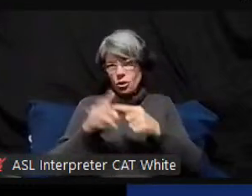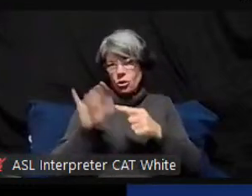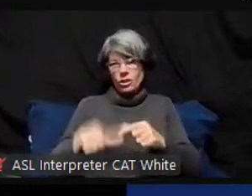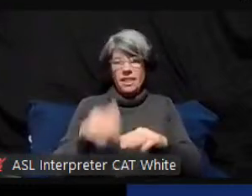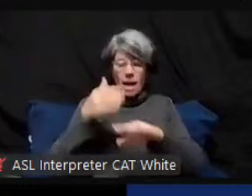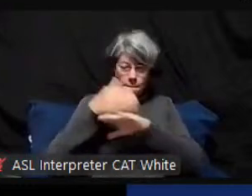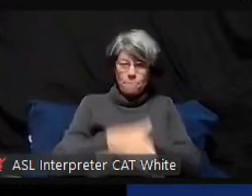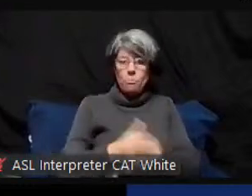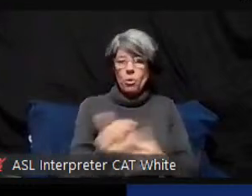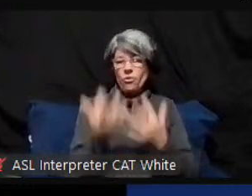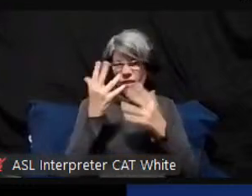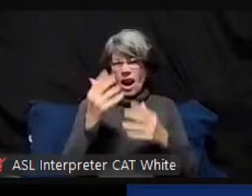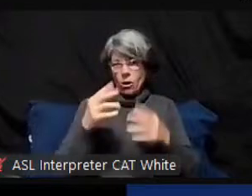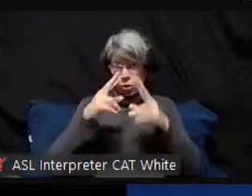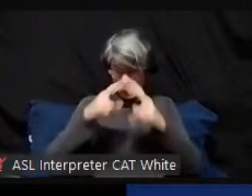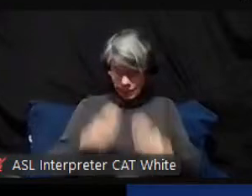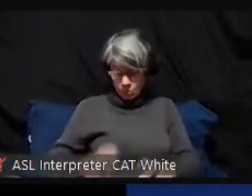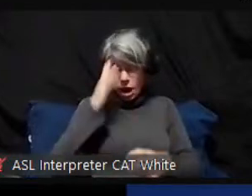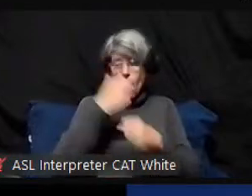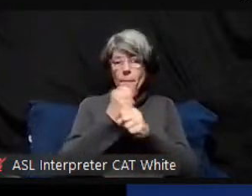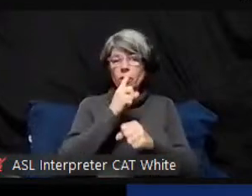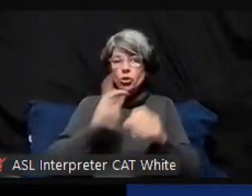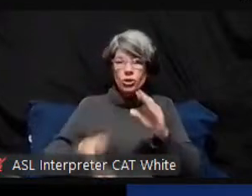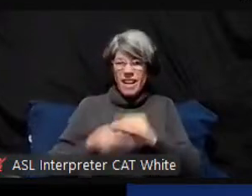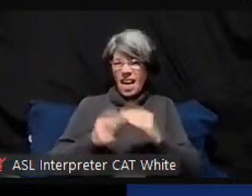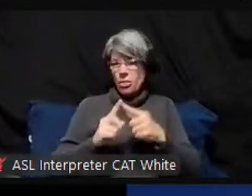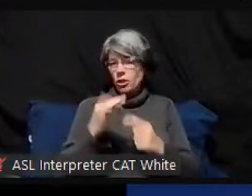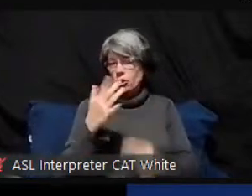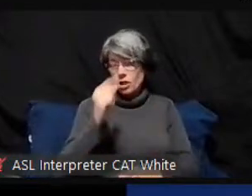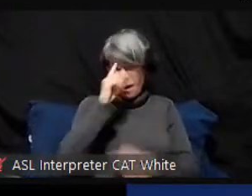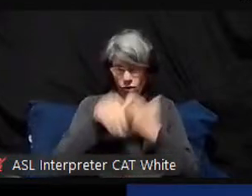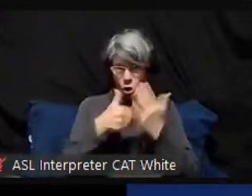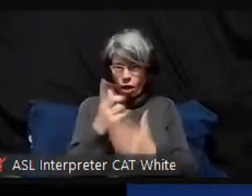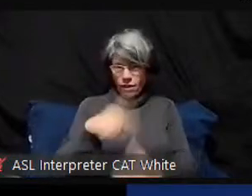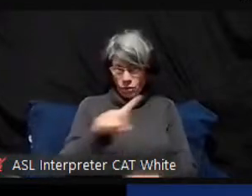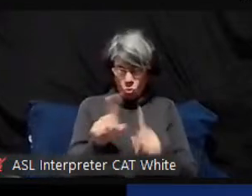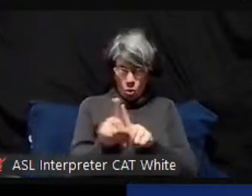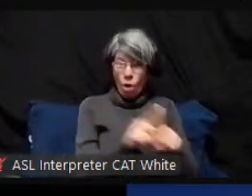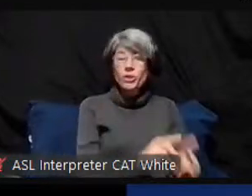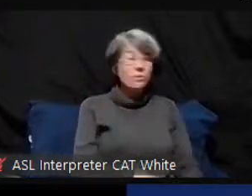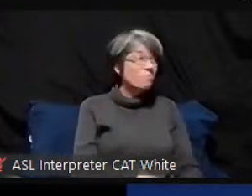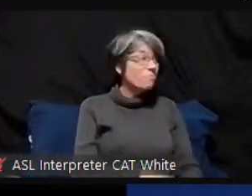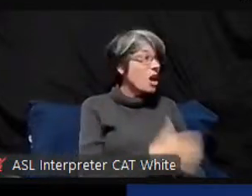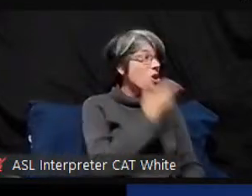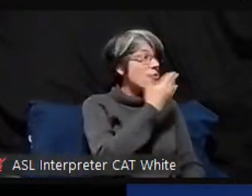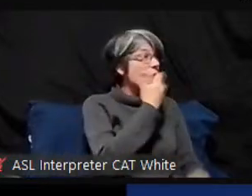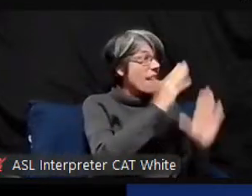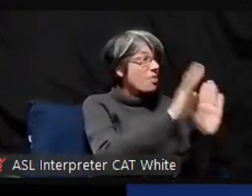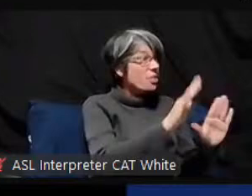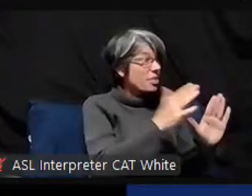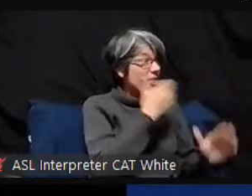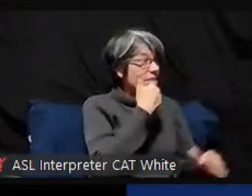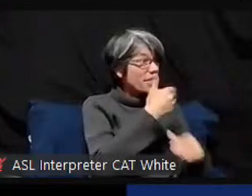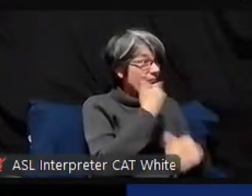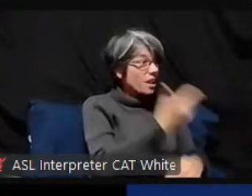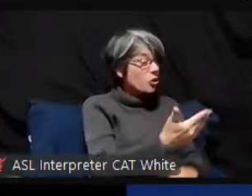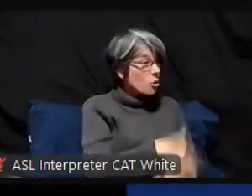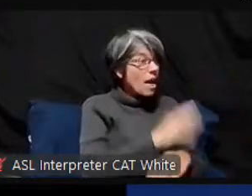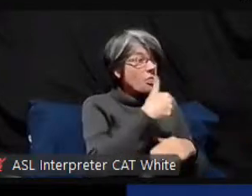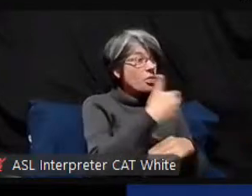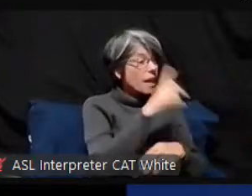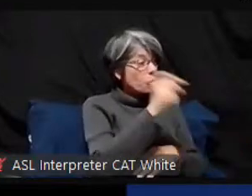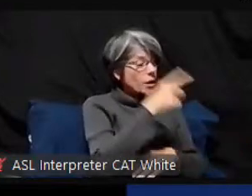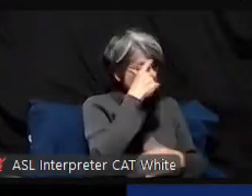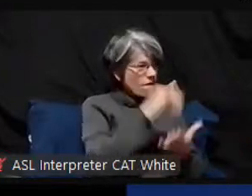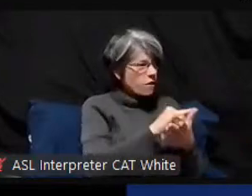post-fire assessment. And I'll make sure to put that in the chat for everyone. Great, thank you. The next question is going to be